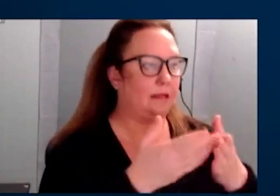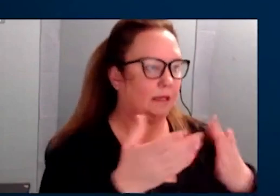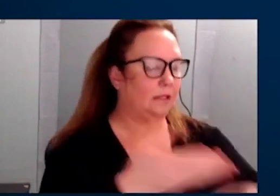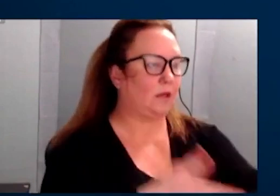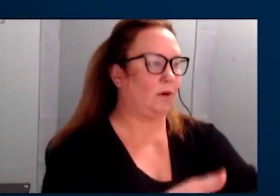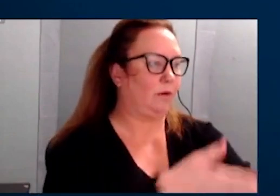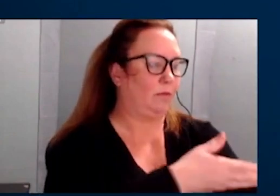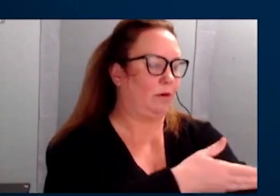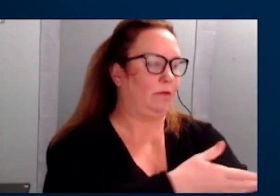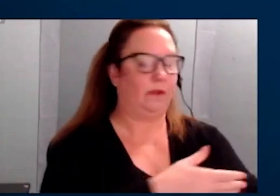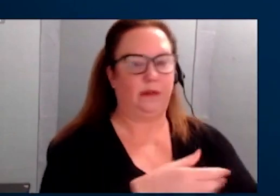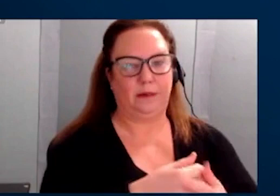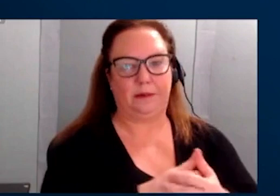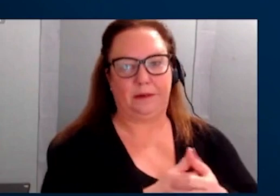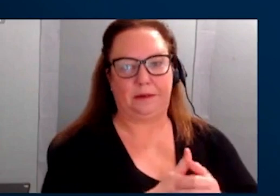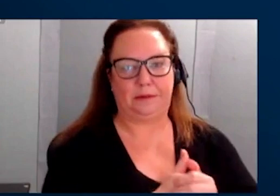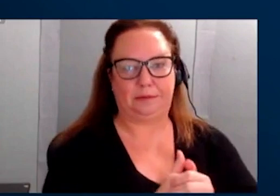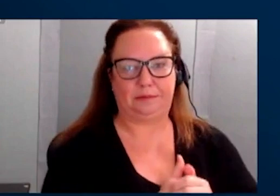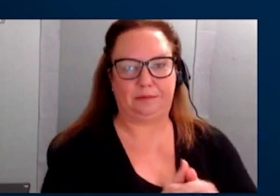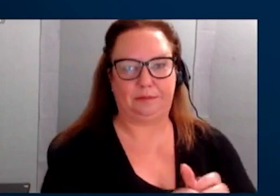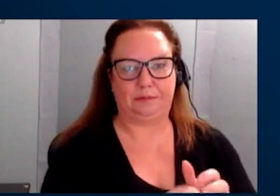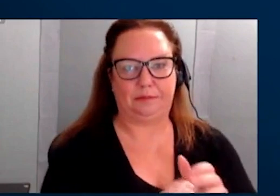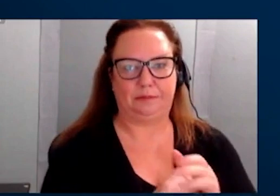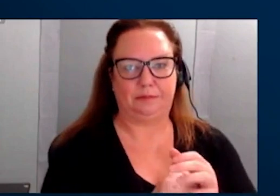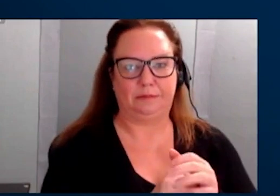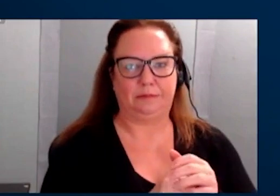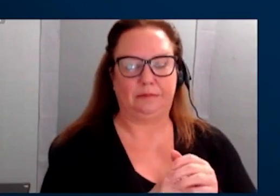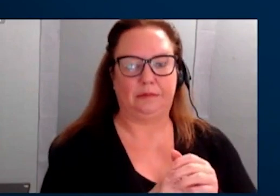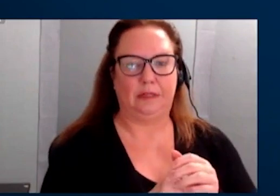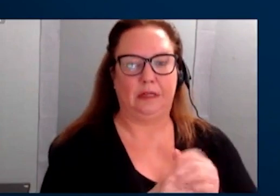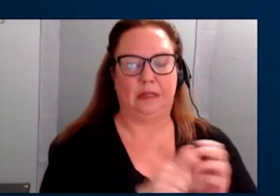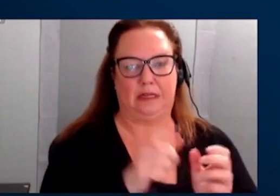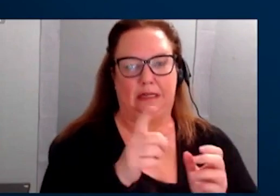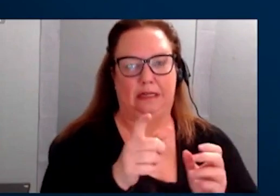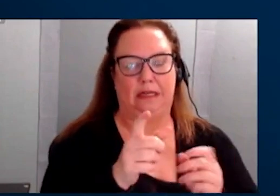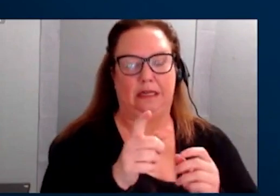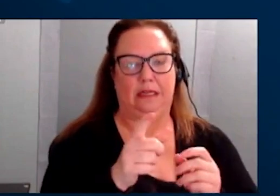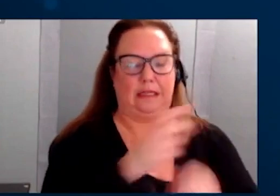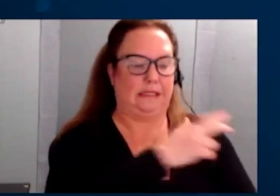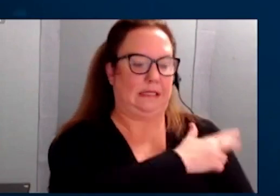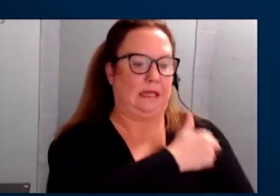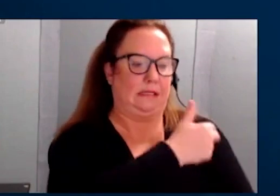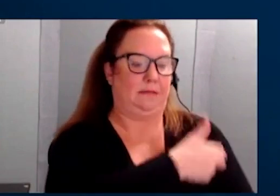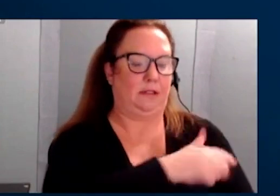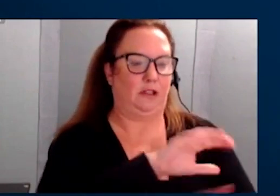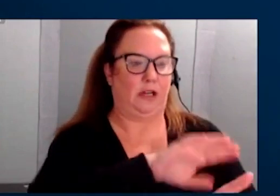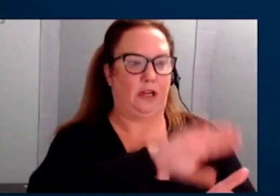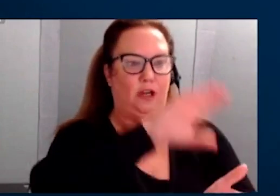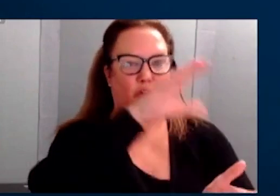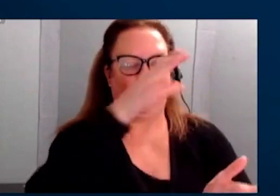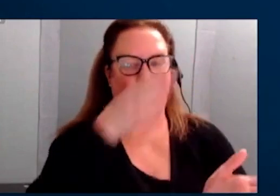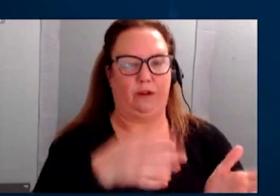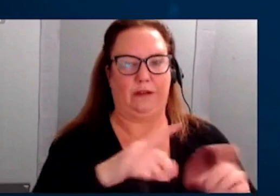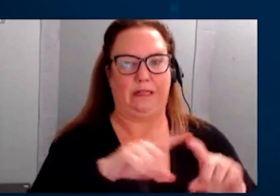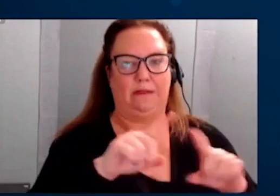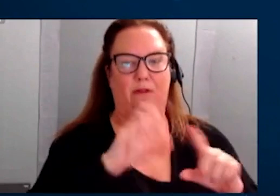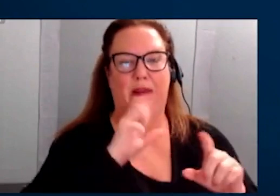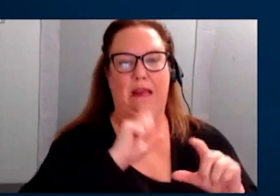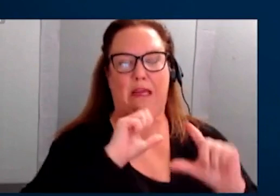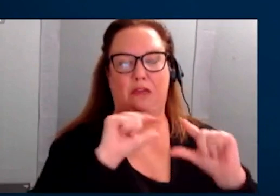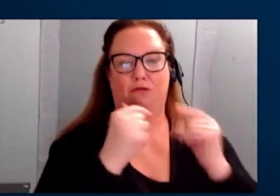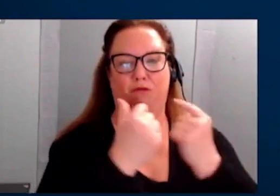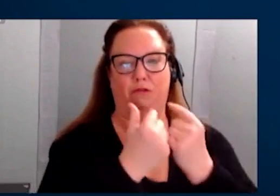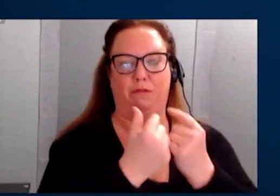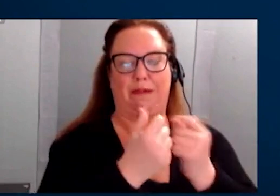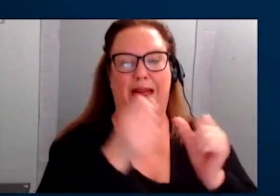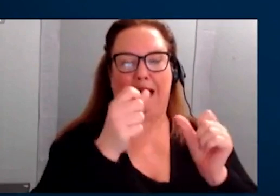go to the next slide. This is this is the hospitalization curve blown up into different age groups. You can see every age group